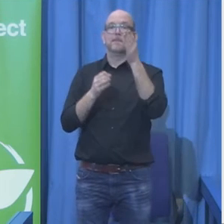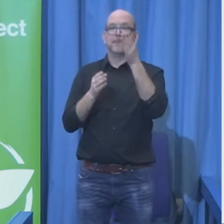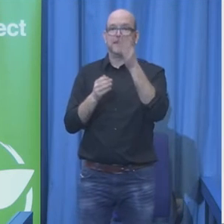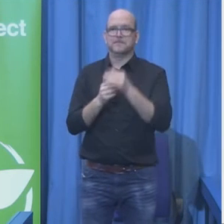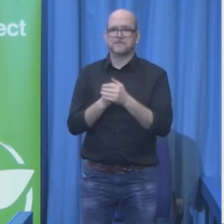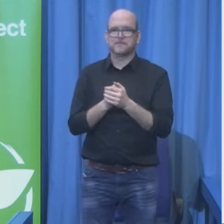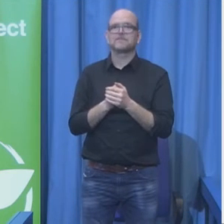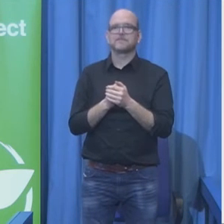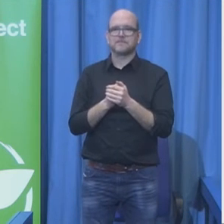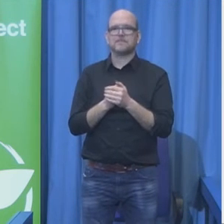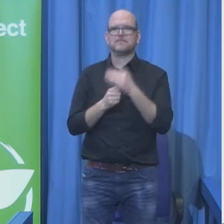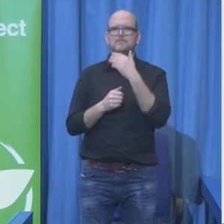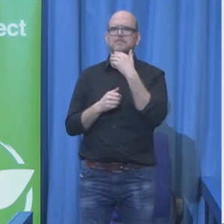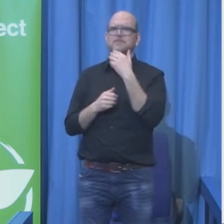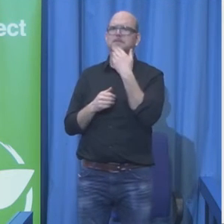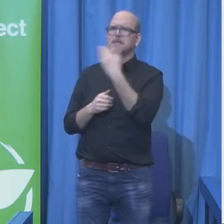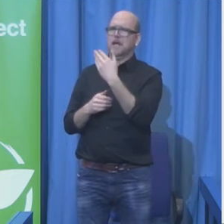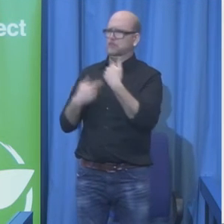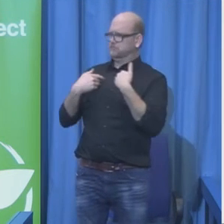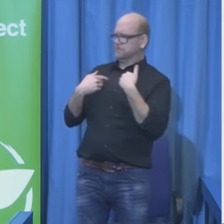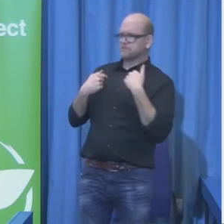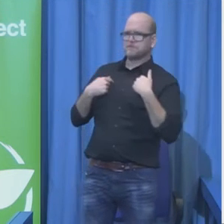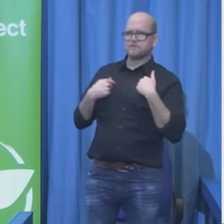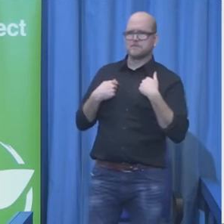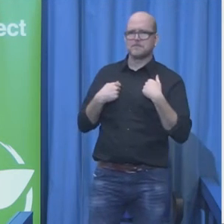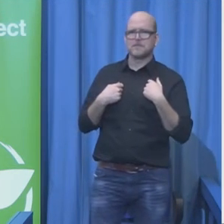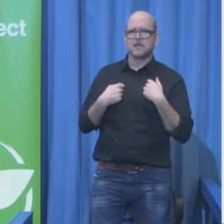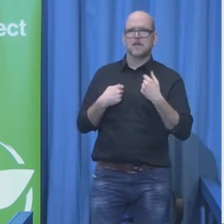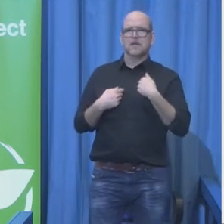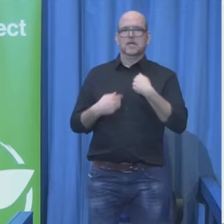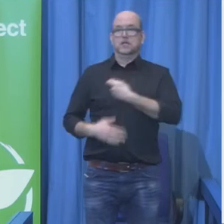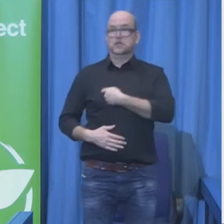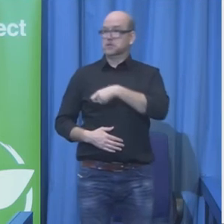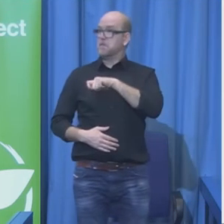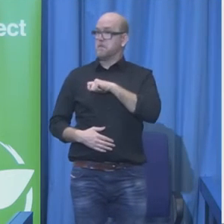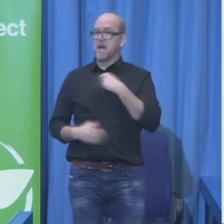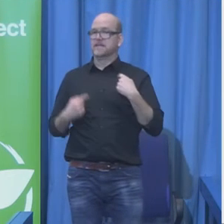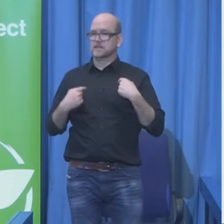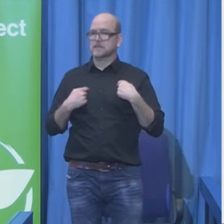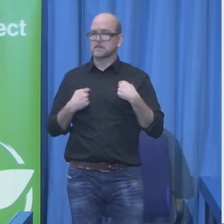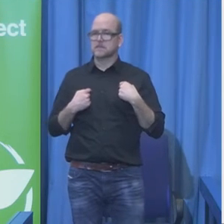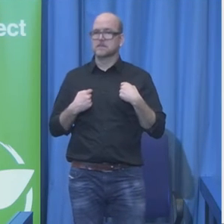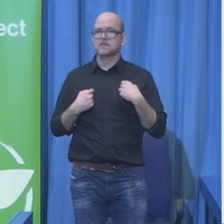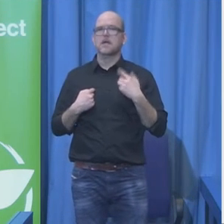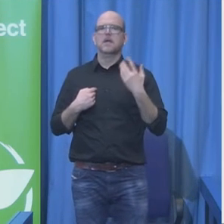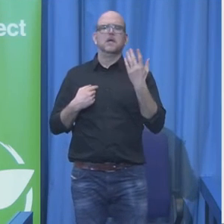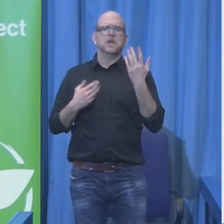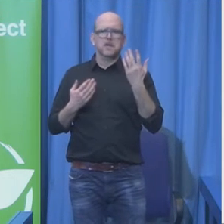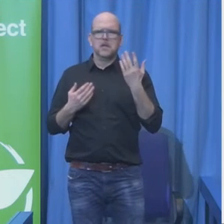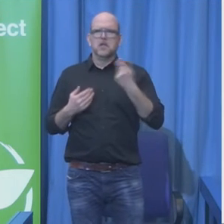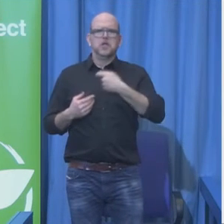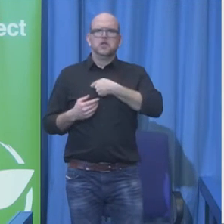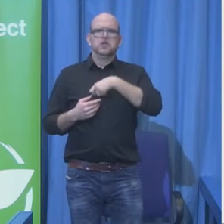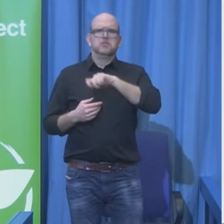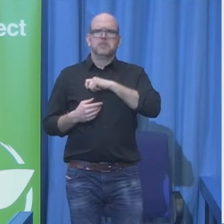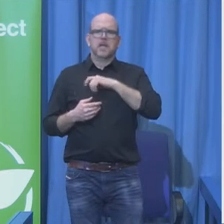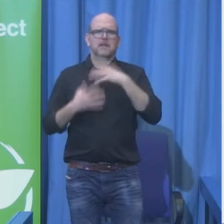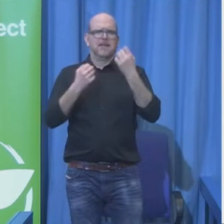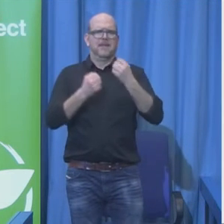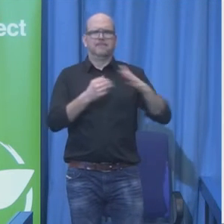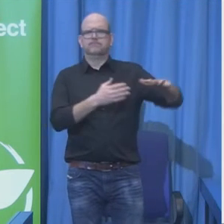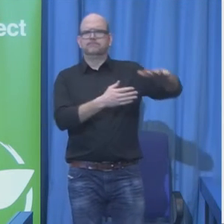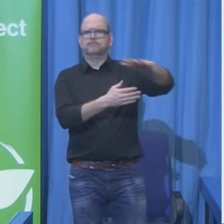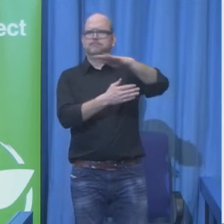Thank you. So I come from Spain, and in Spain we have the both